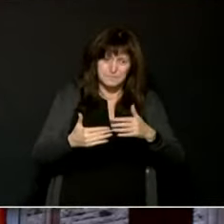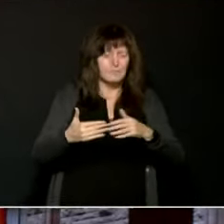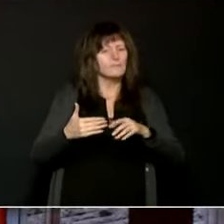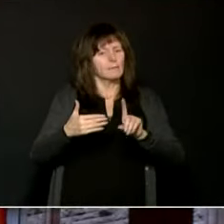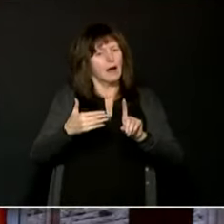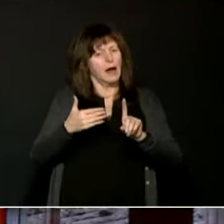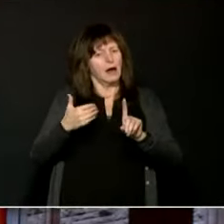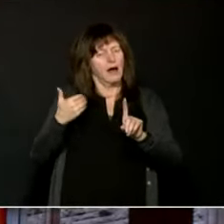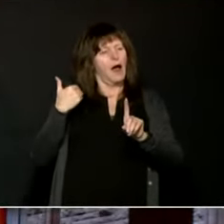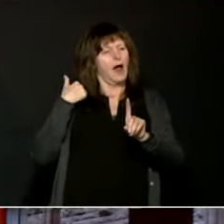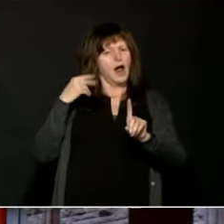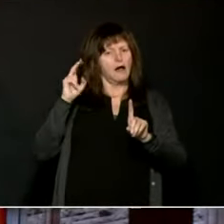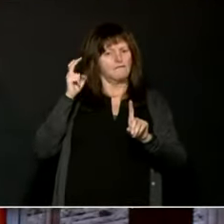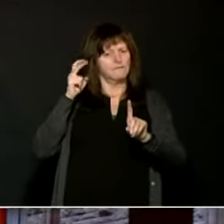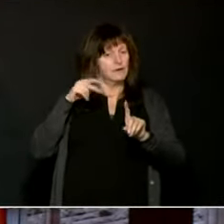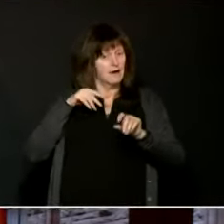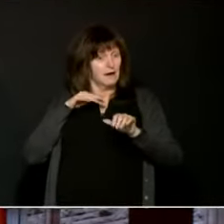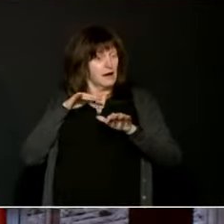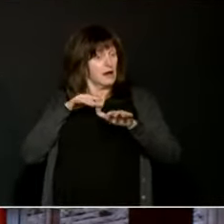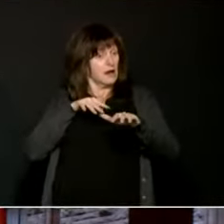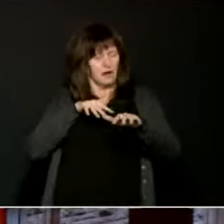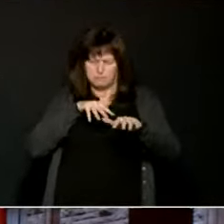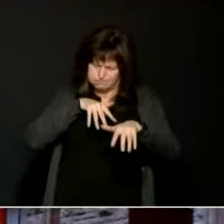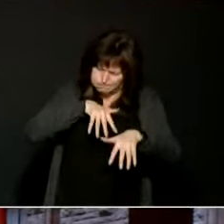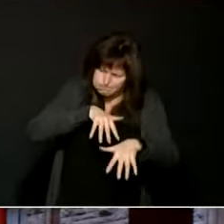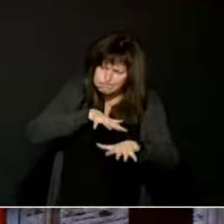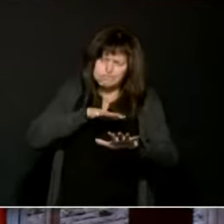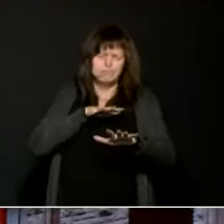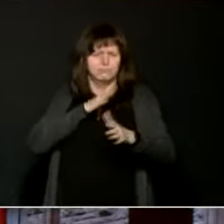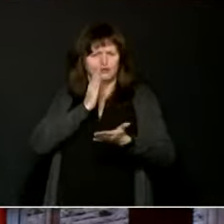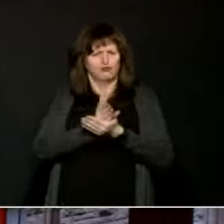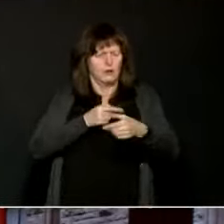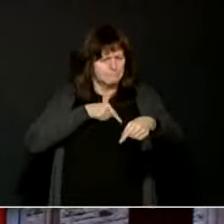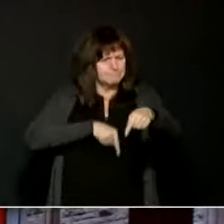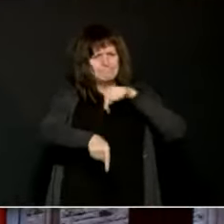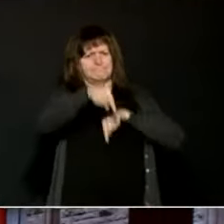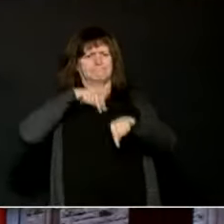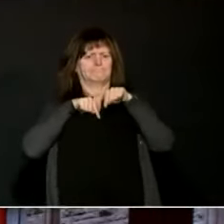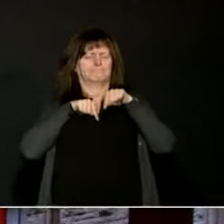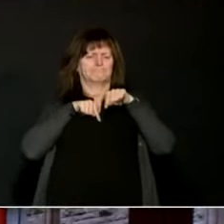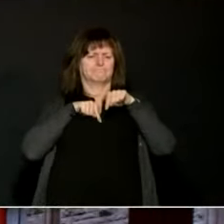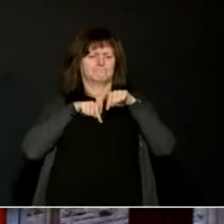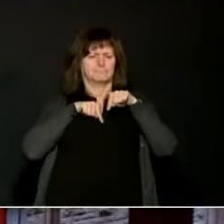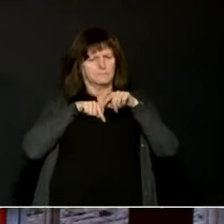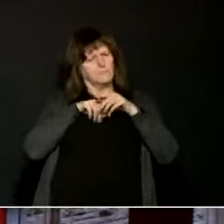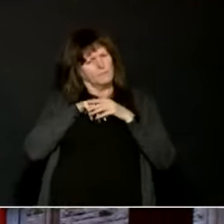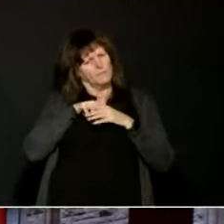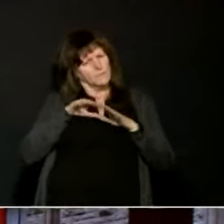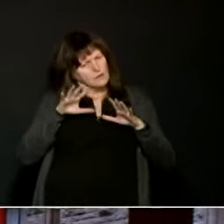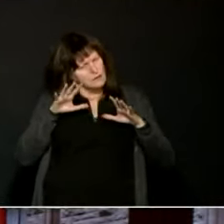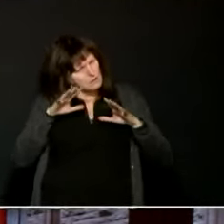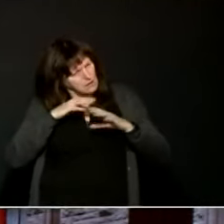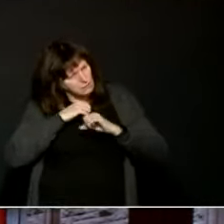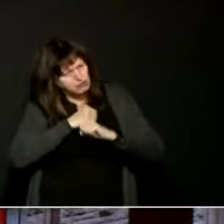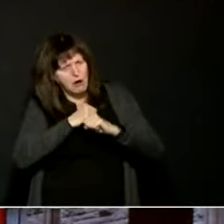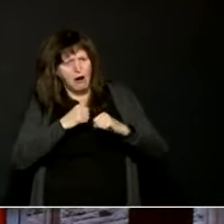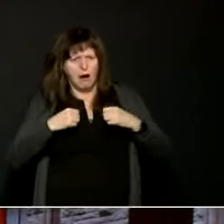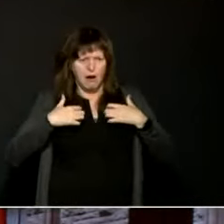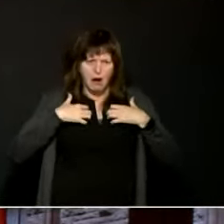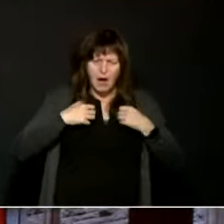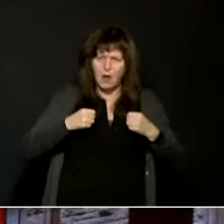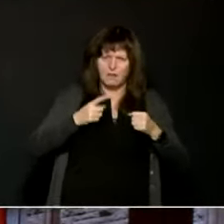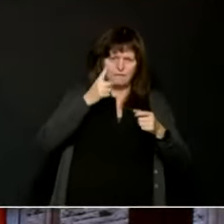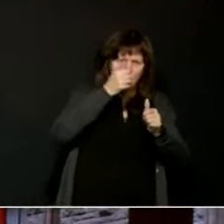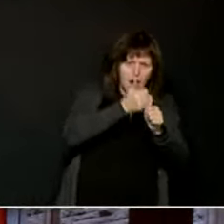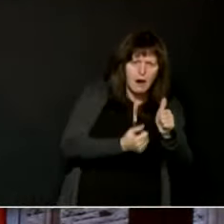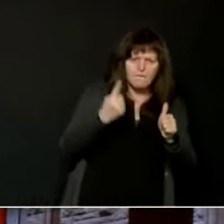control in our various 34 health units within the province of Ontario. So we have called